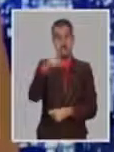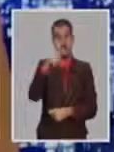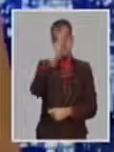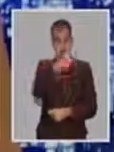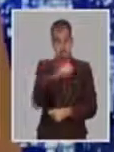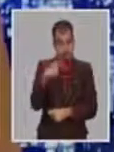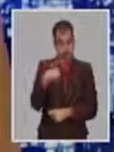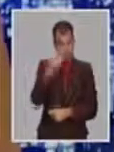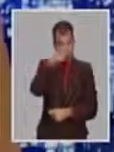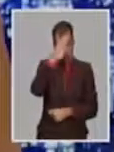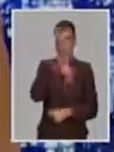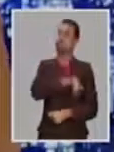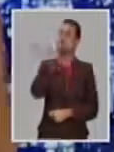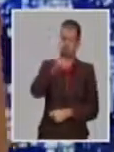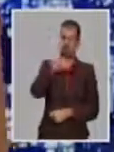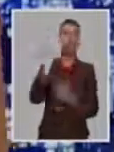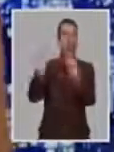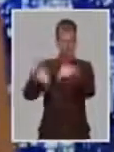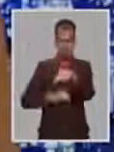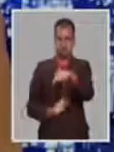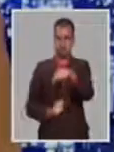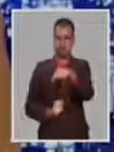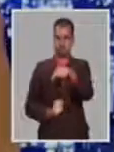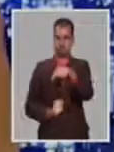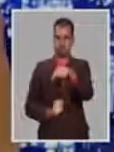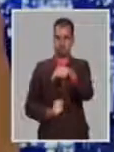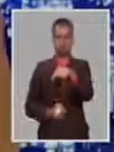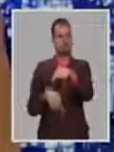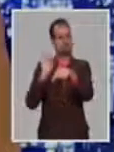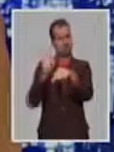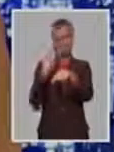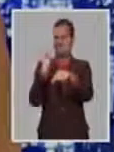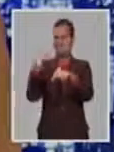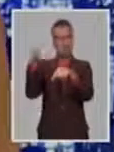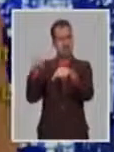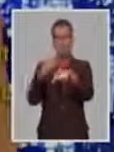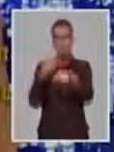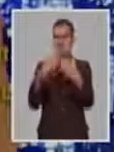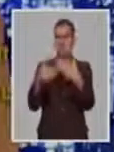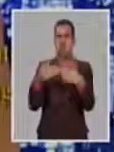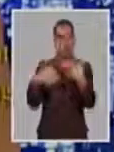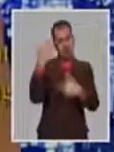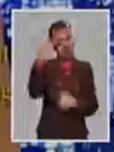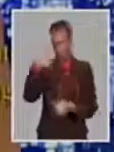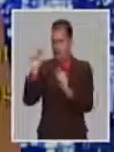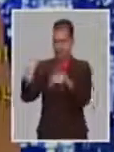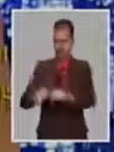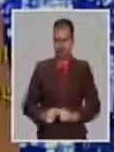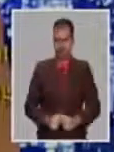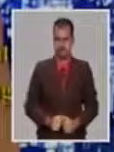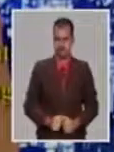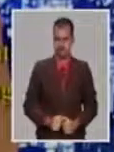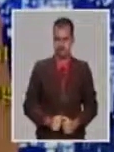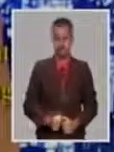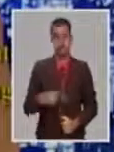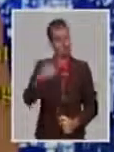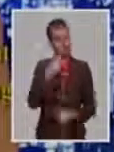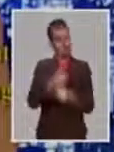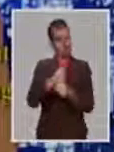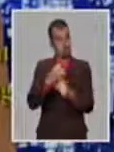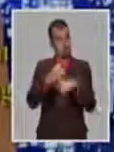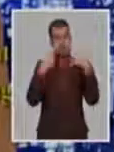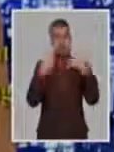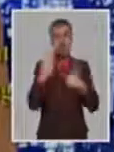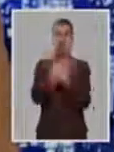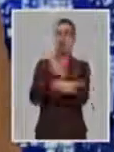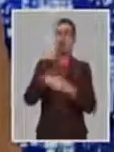the front lines? It was the Cuban physicians. So they're always there in those instances. And they did play a very important role in